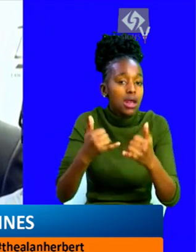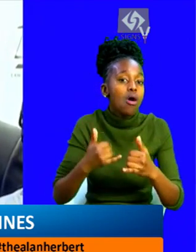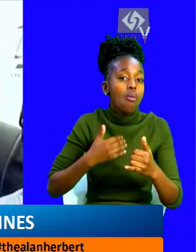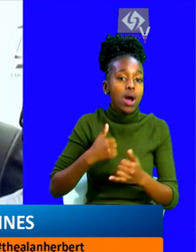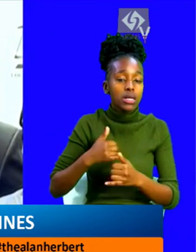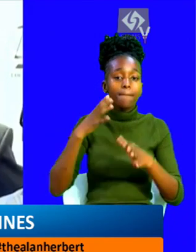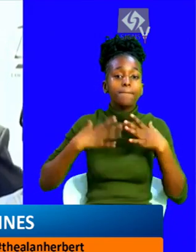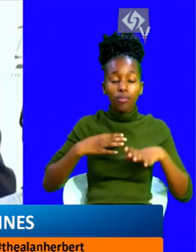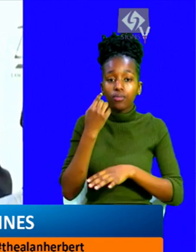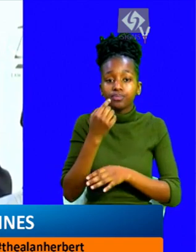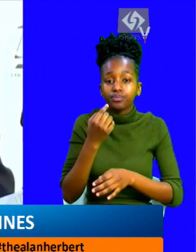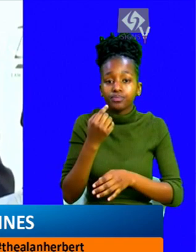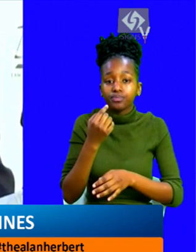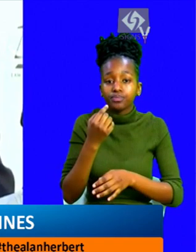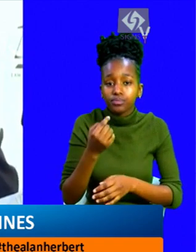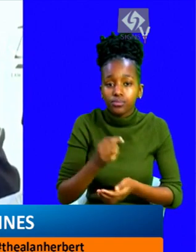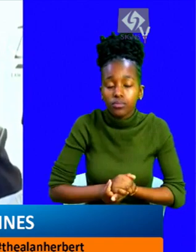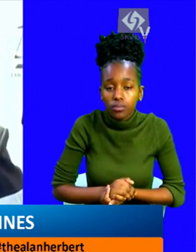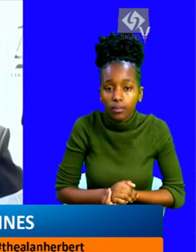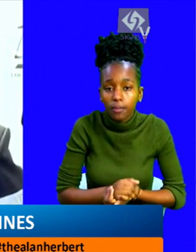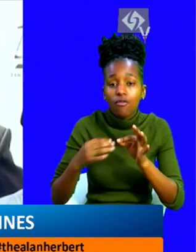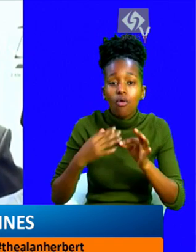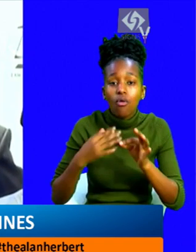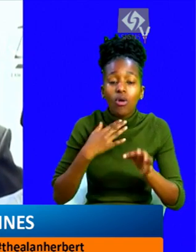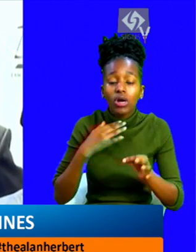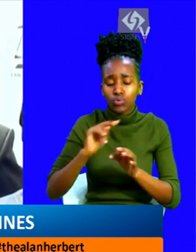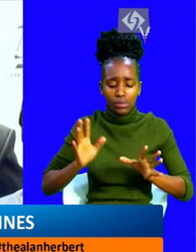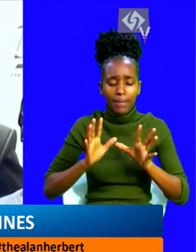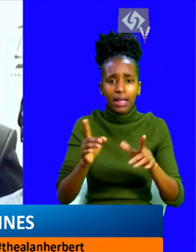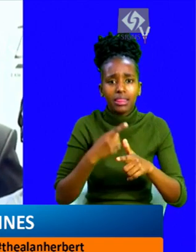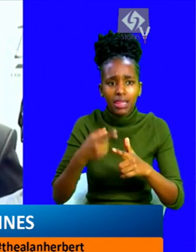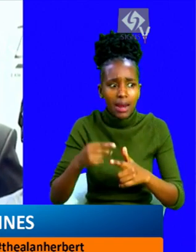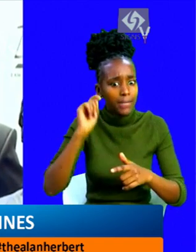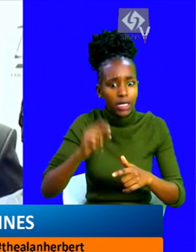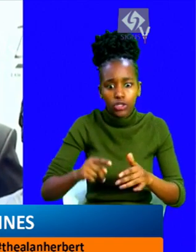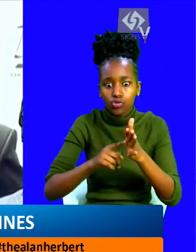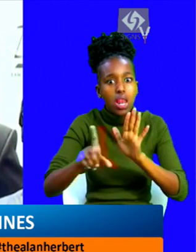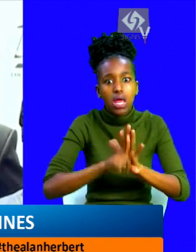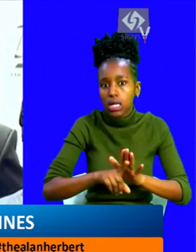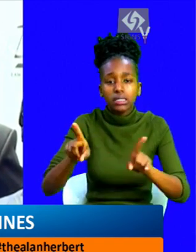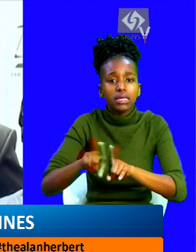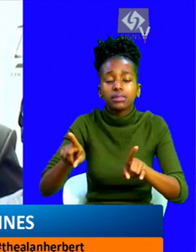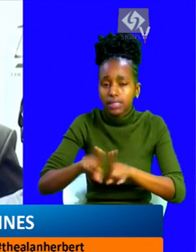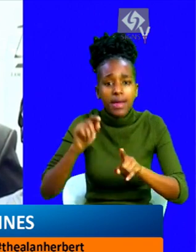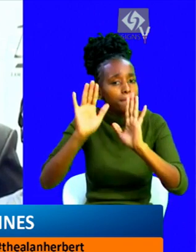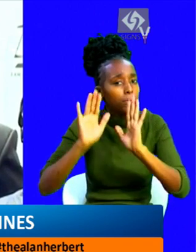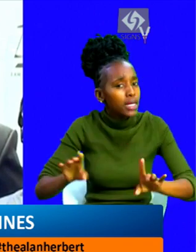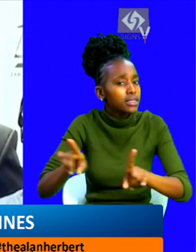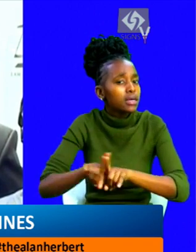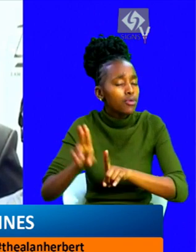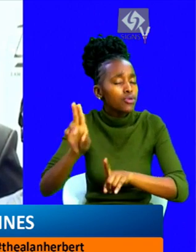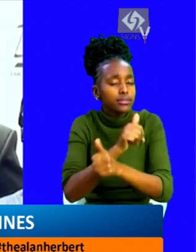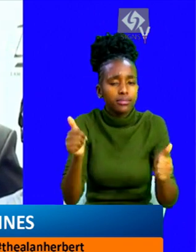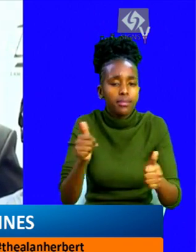away because the bullets are from the back. So these are some of the things that we will share with